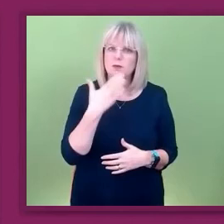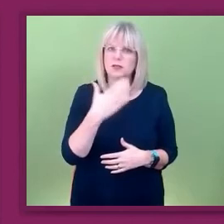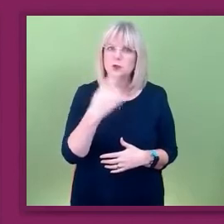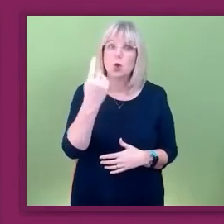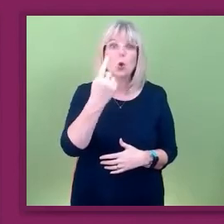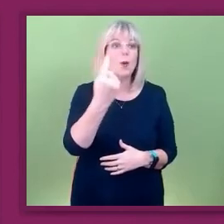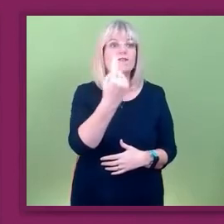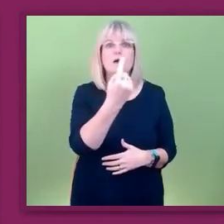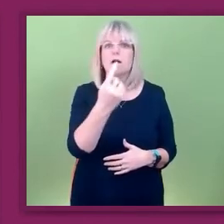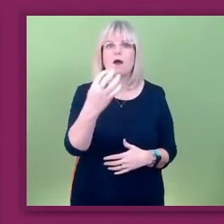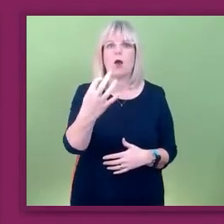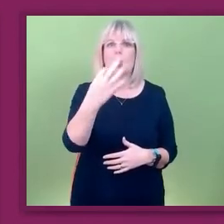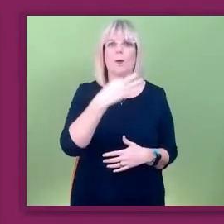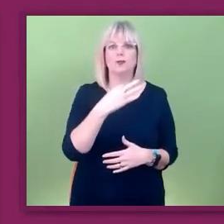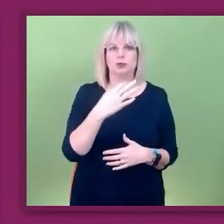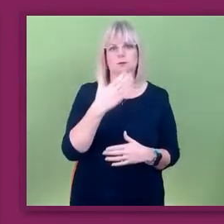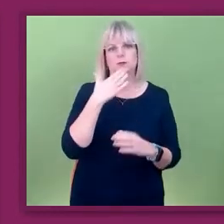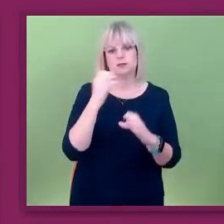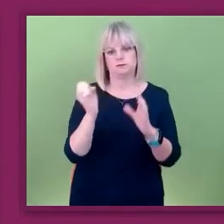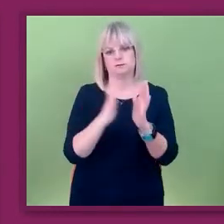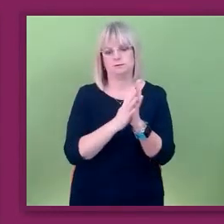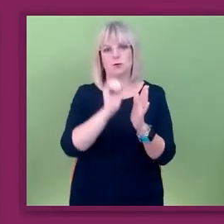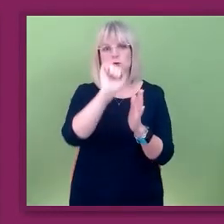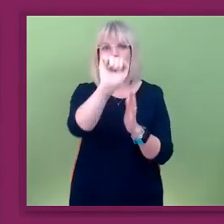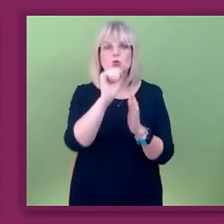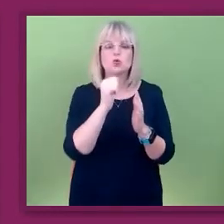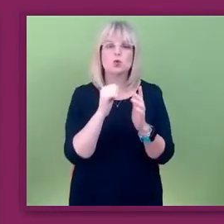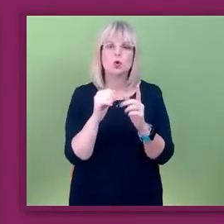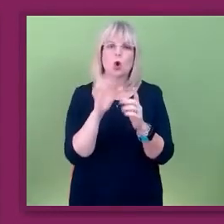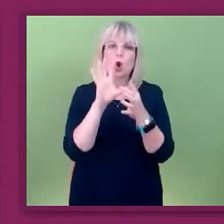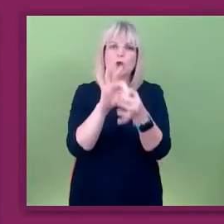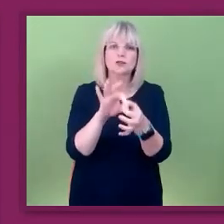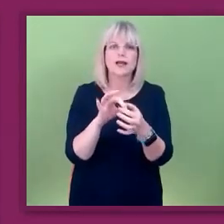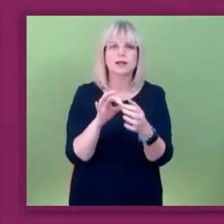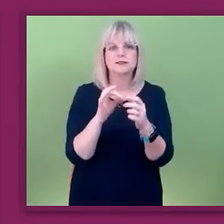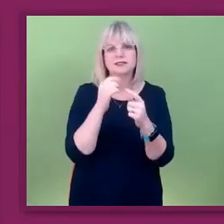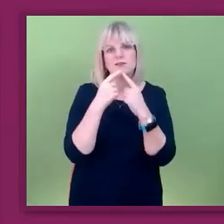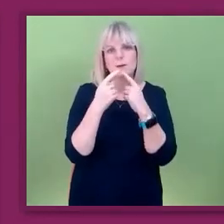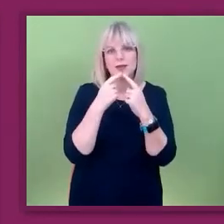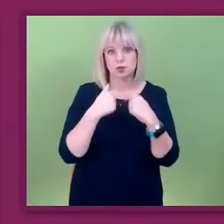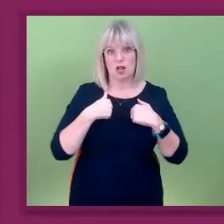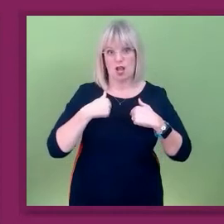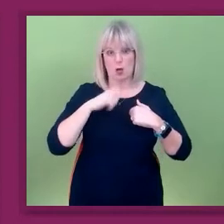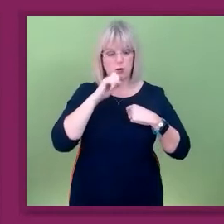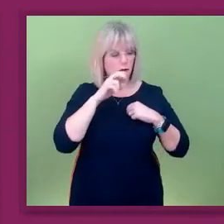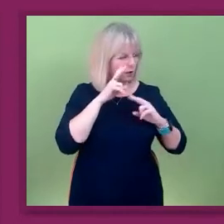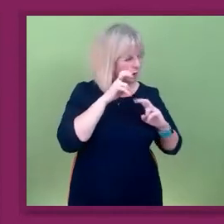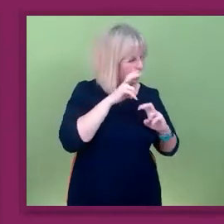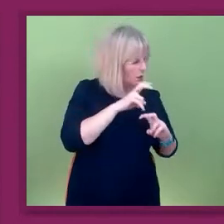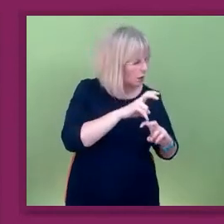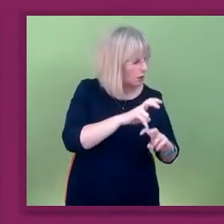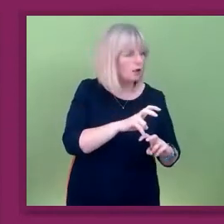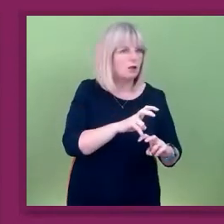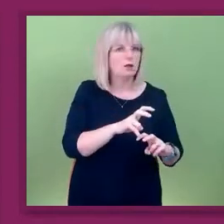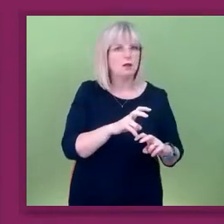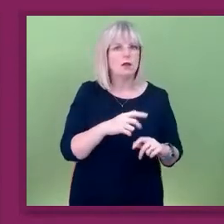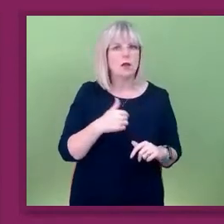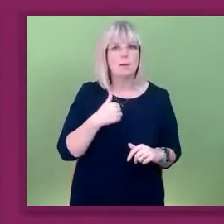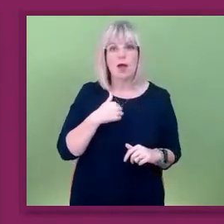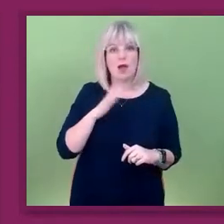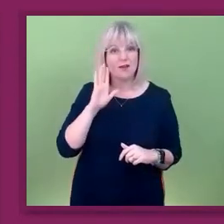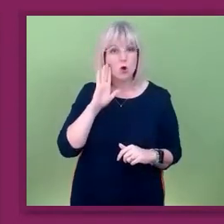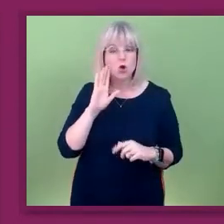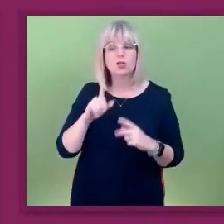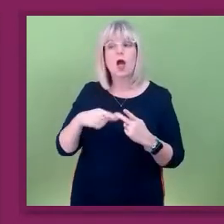research to see if there is anything specifically out there. But I have heard other stories that are completely the opposite,